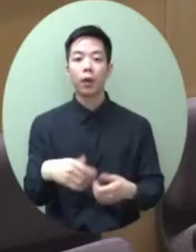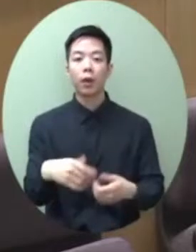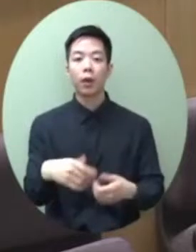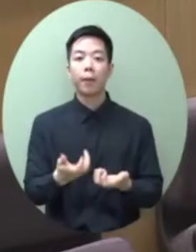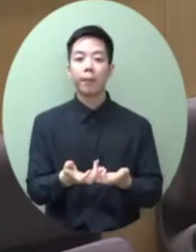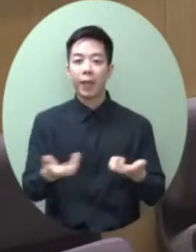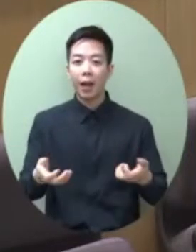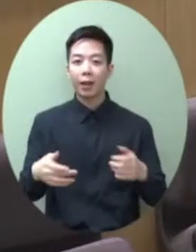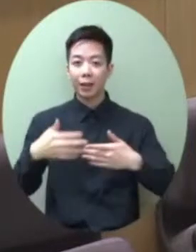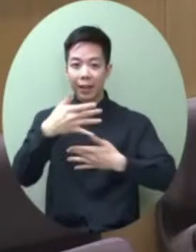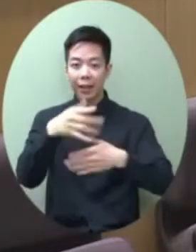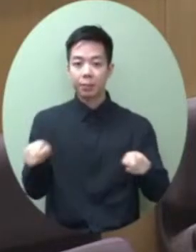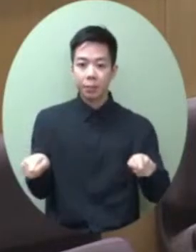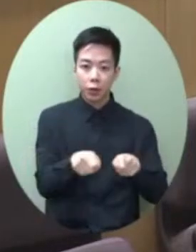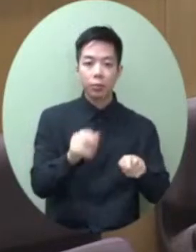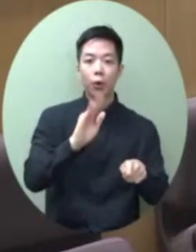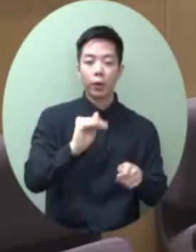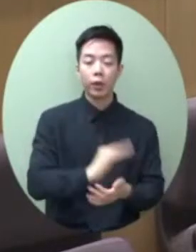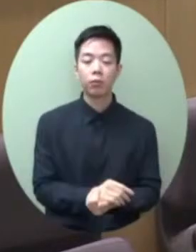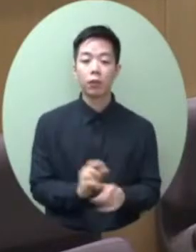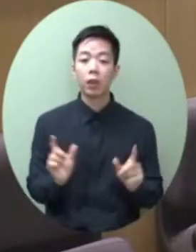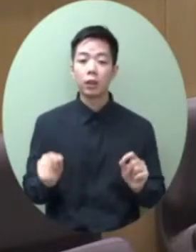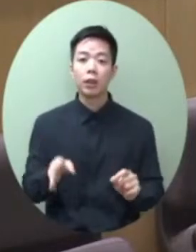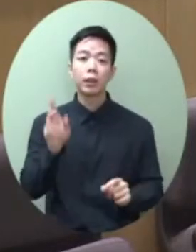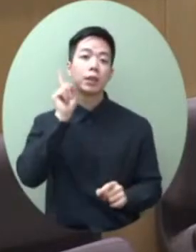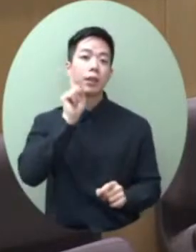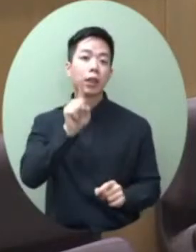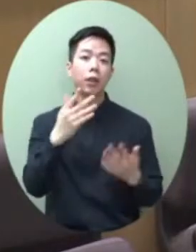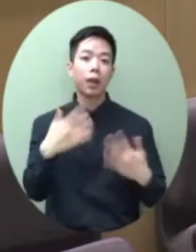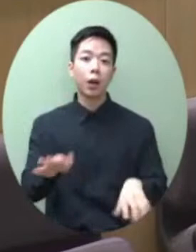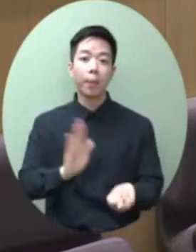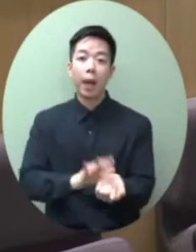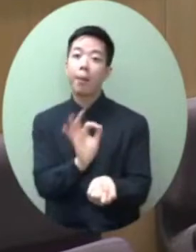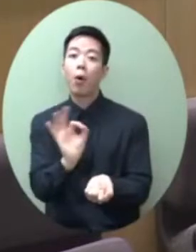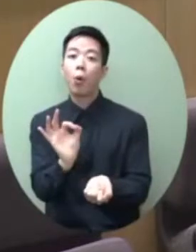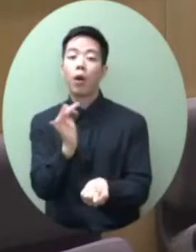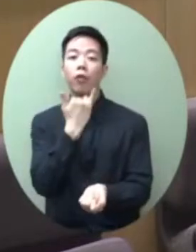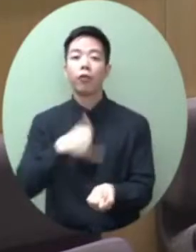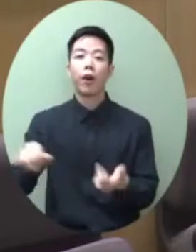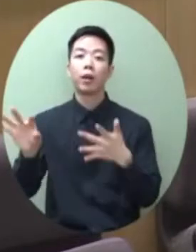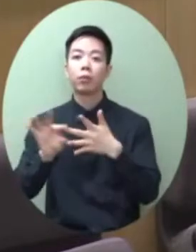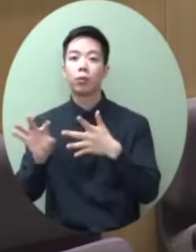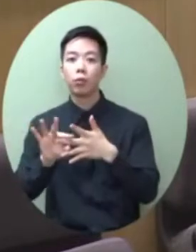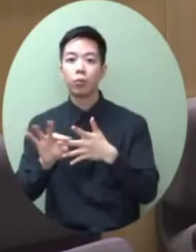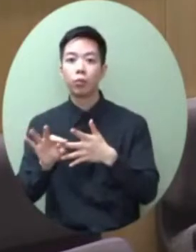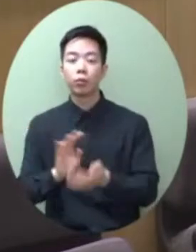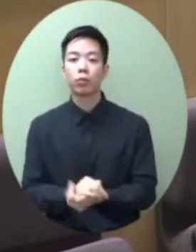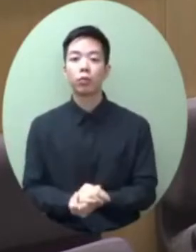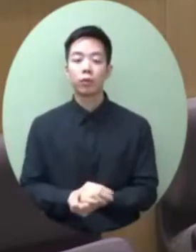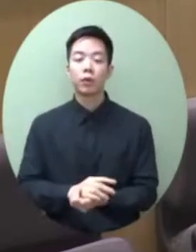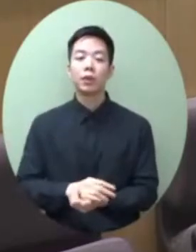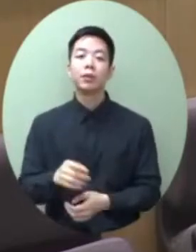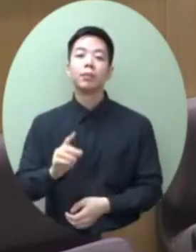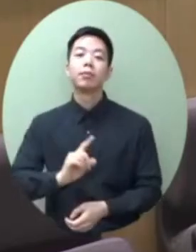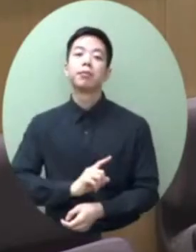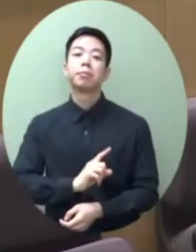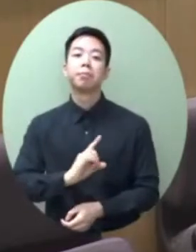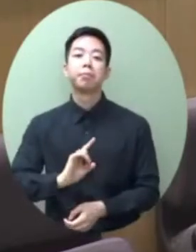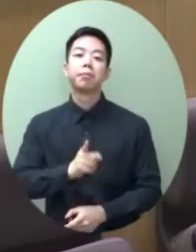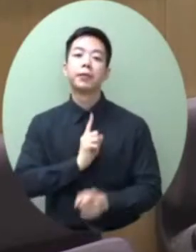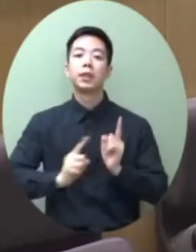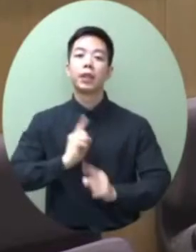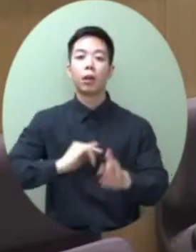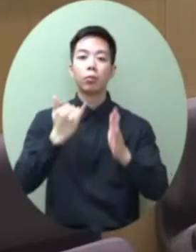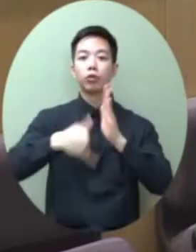and shorten their quarantine? Does that mean after 7 days, if it tests negative, they can return to the